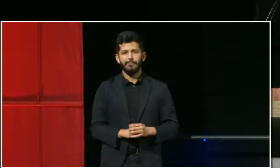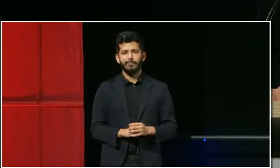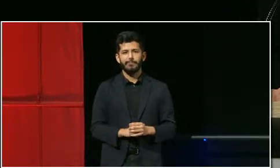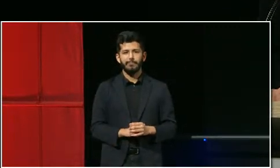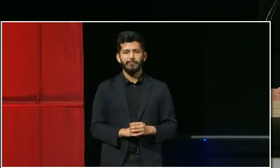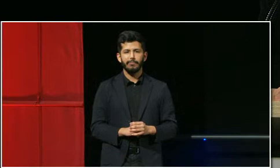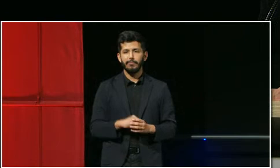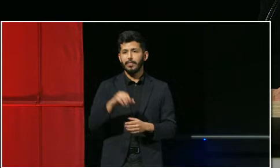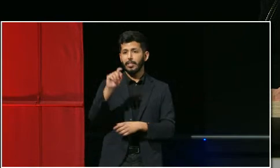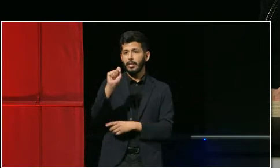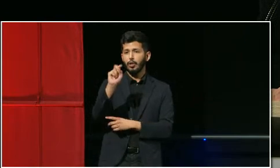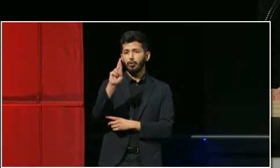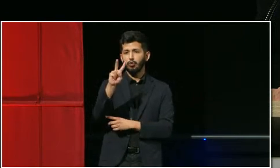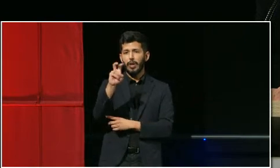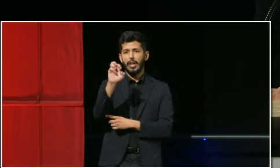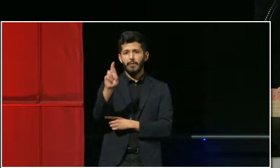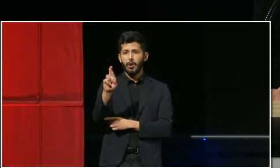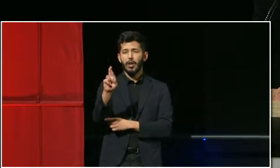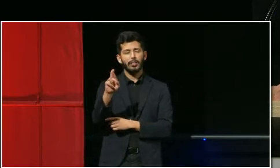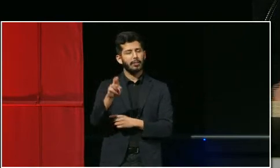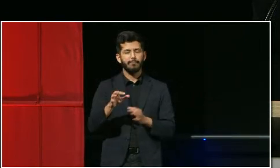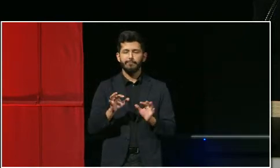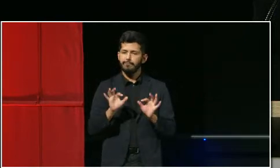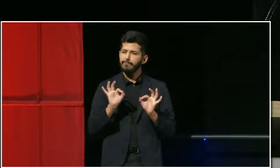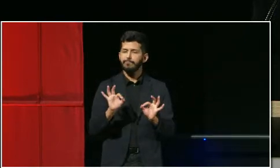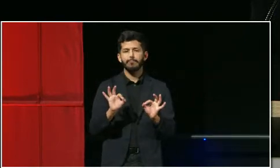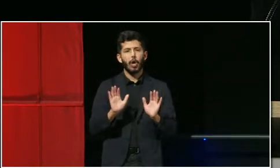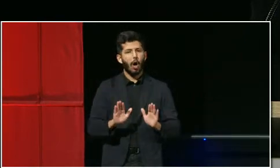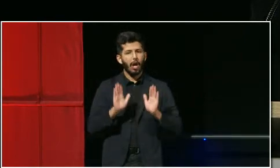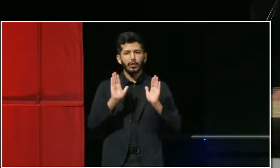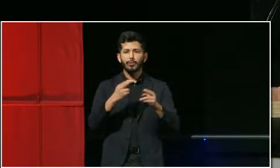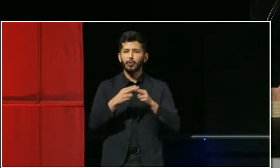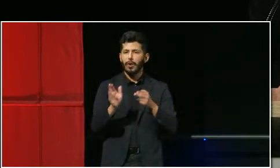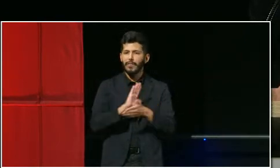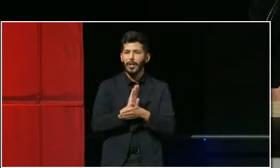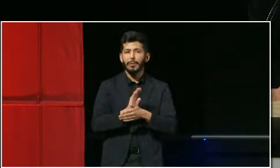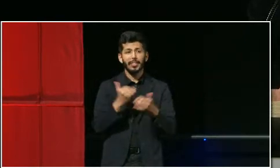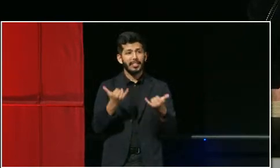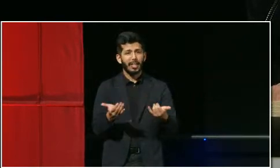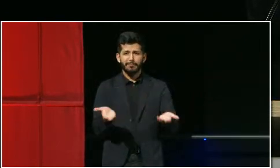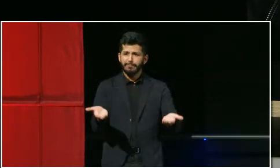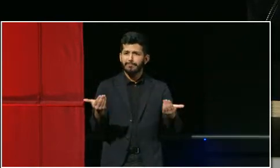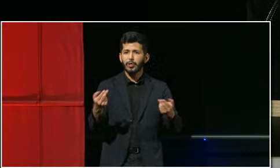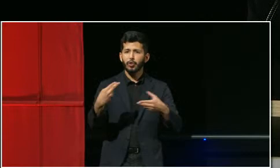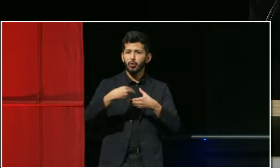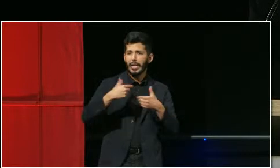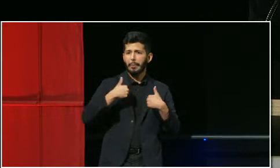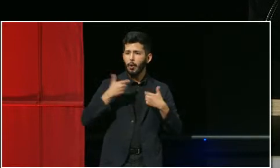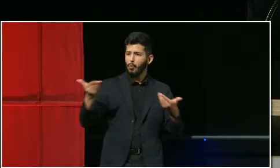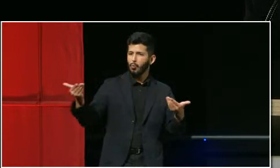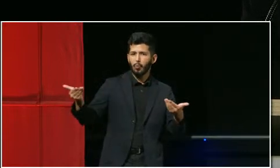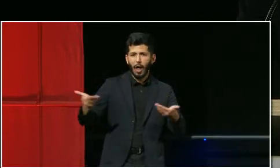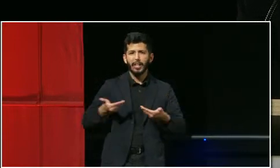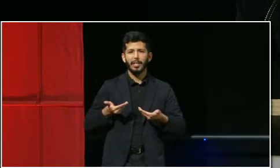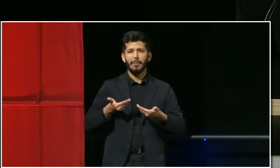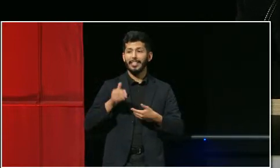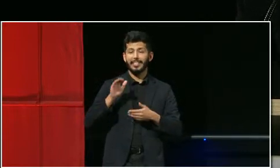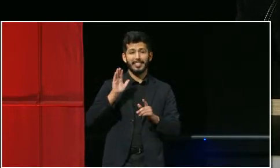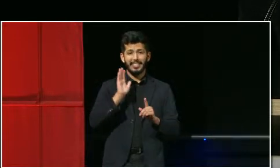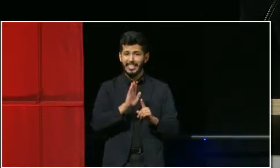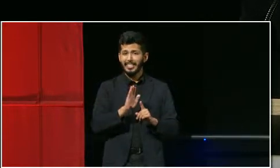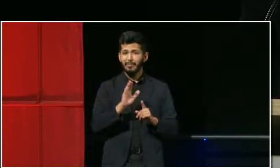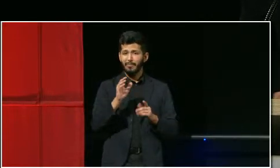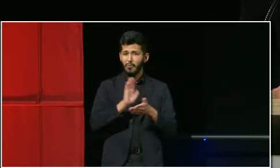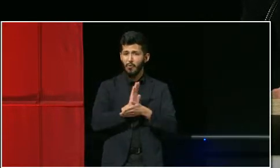Trevor is an exceptional short film. Please join me in welcoming its creator,